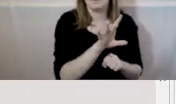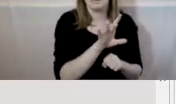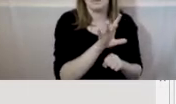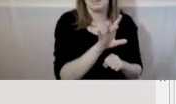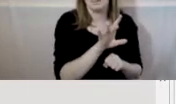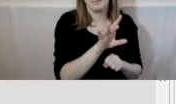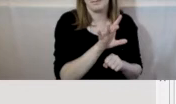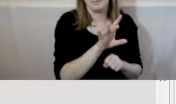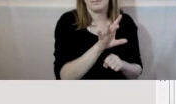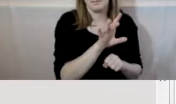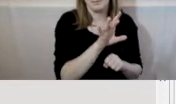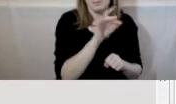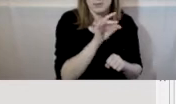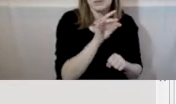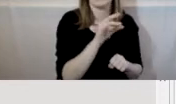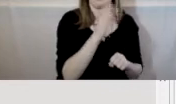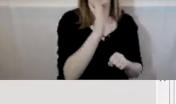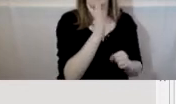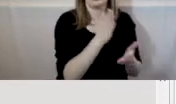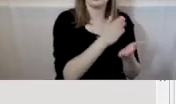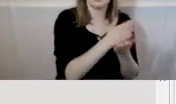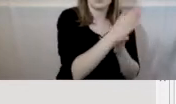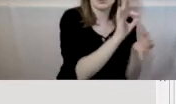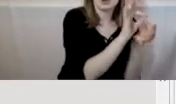not prepared for this system.